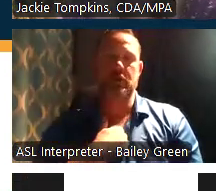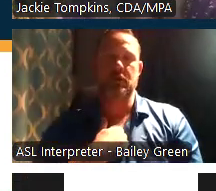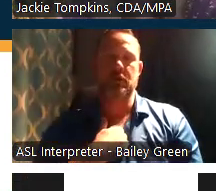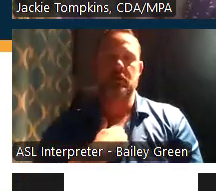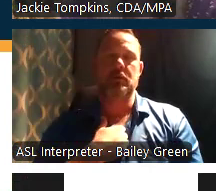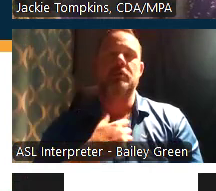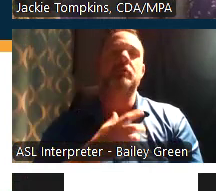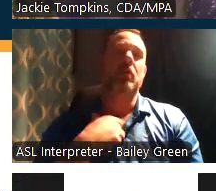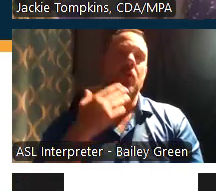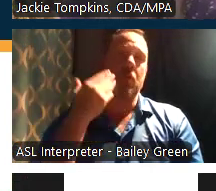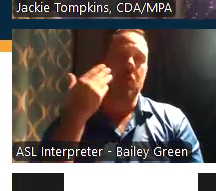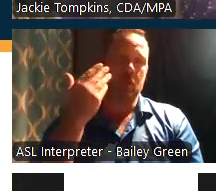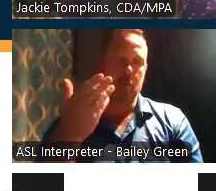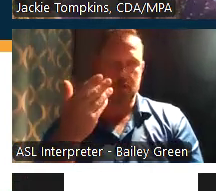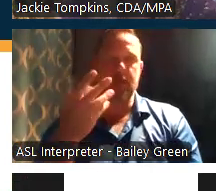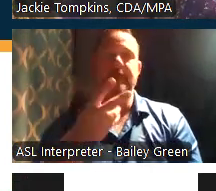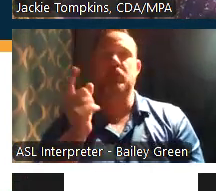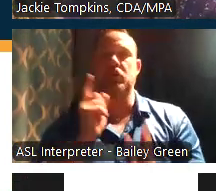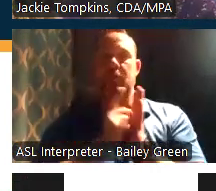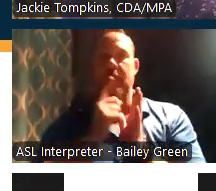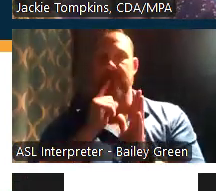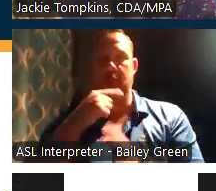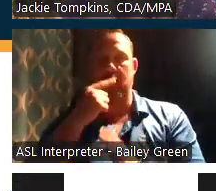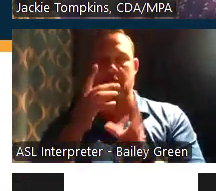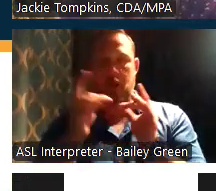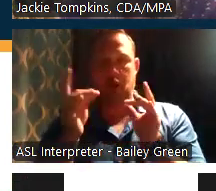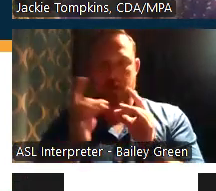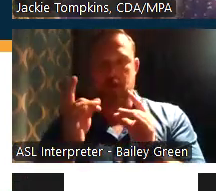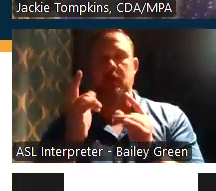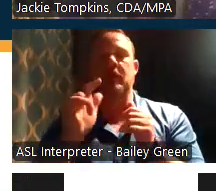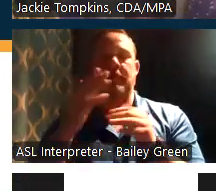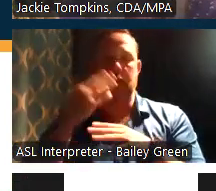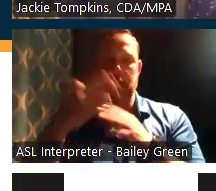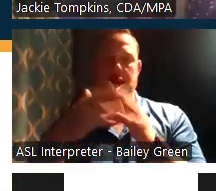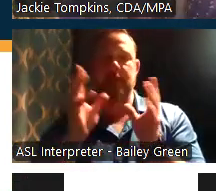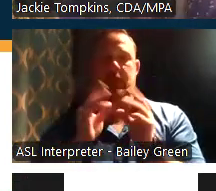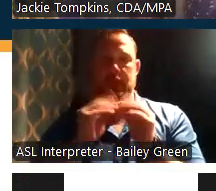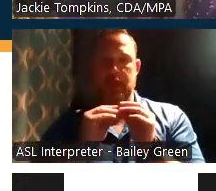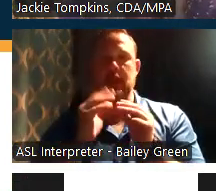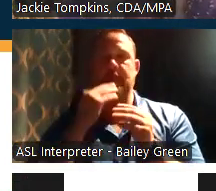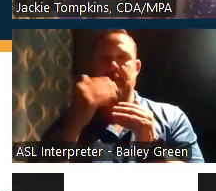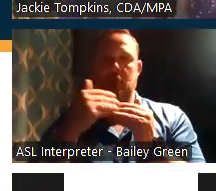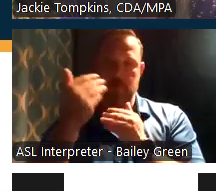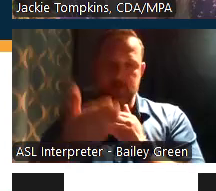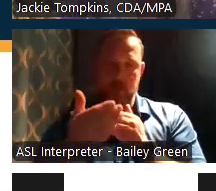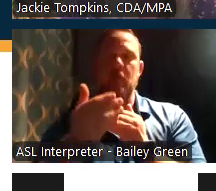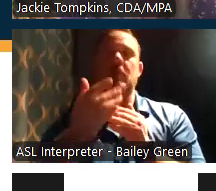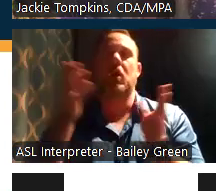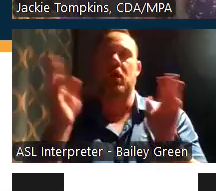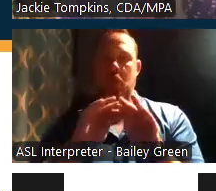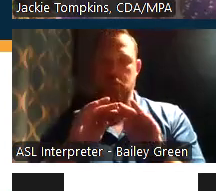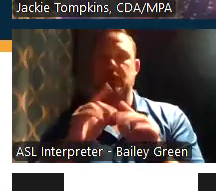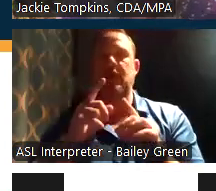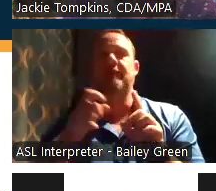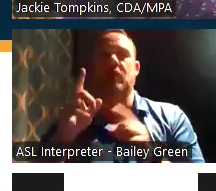we're going to go ahead and take a few moments for public comment towards the tail end of our meeting before we move forward with closing remarks from